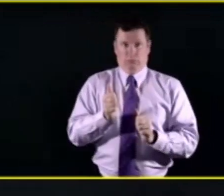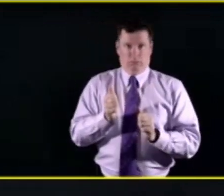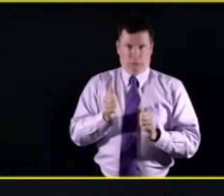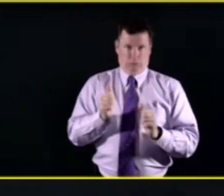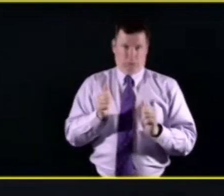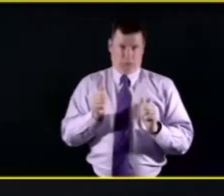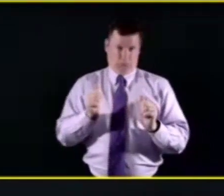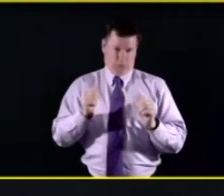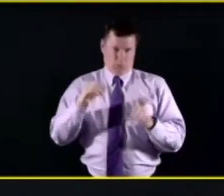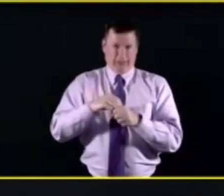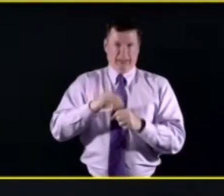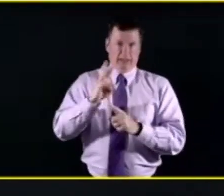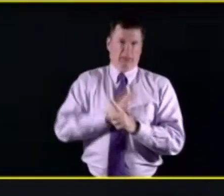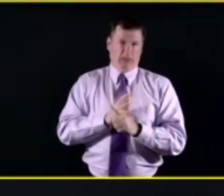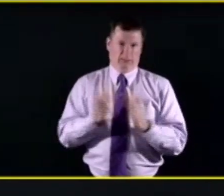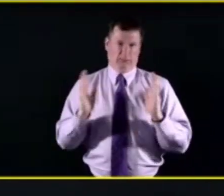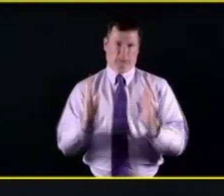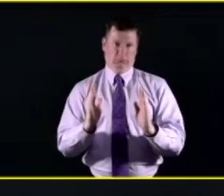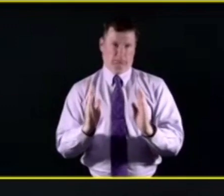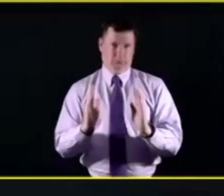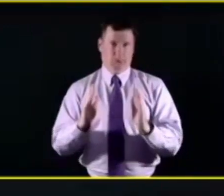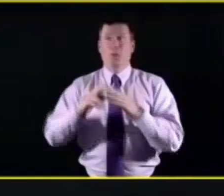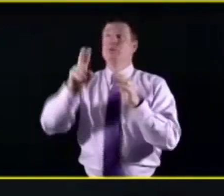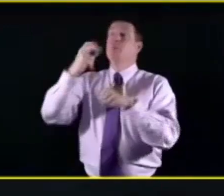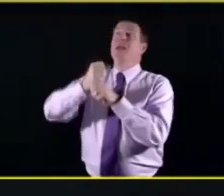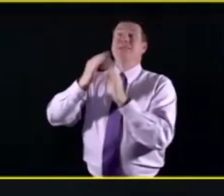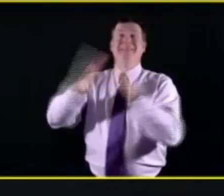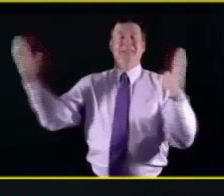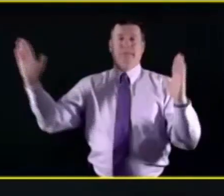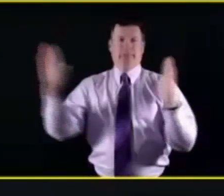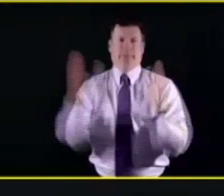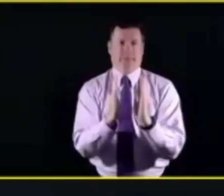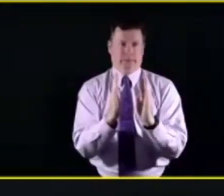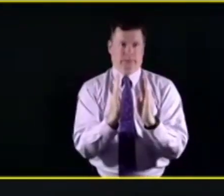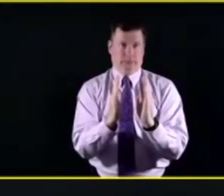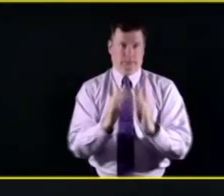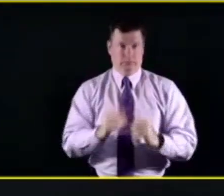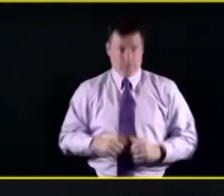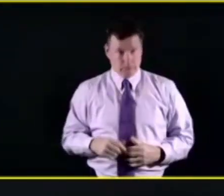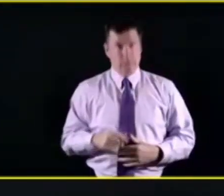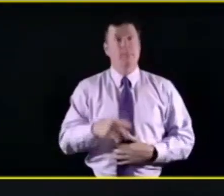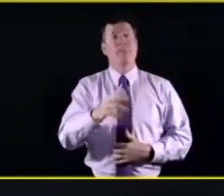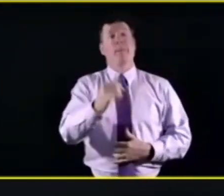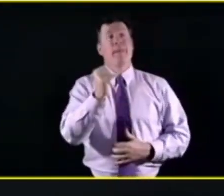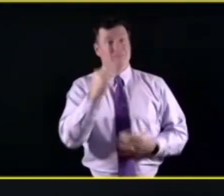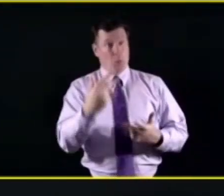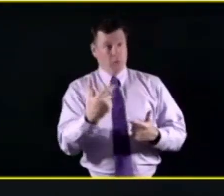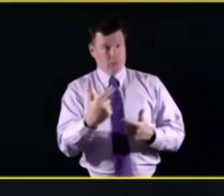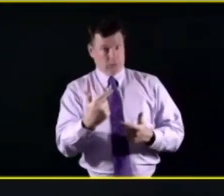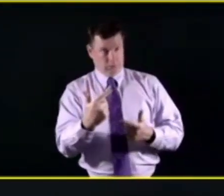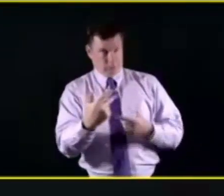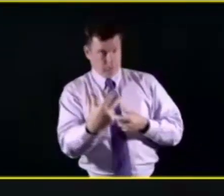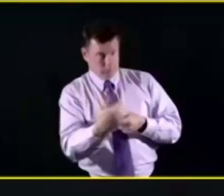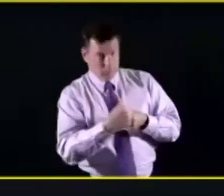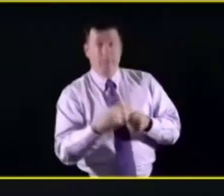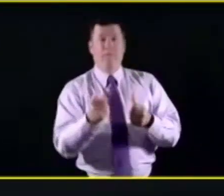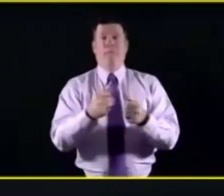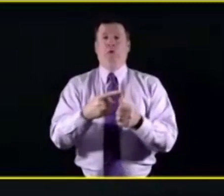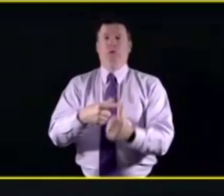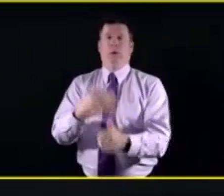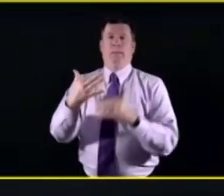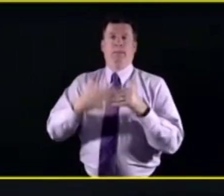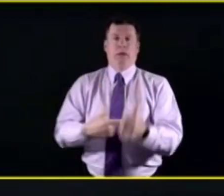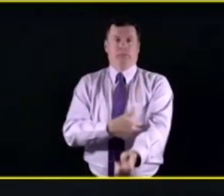We take a sample of blood to test you for antibody, because as Dr. Walsh said, if you've already had the infection, then we don't